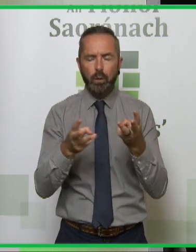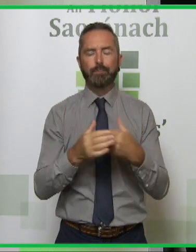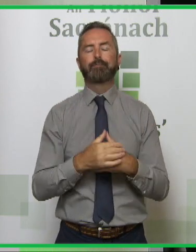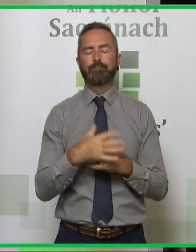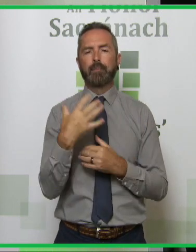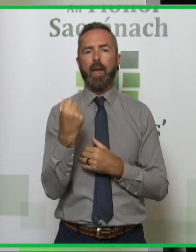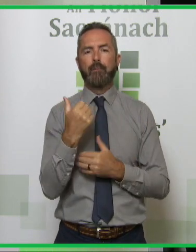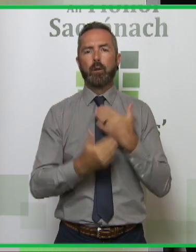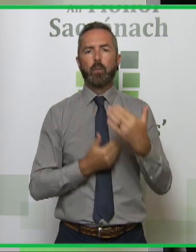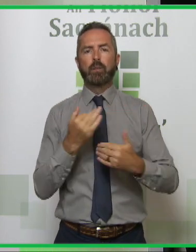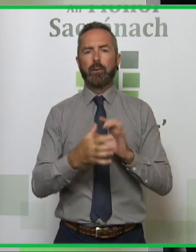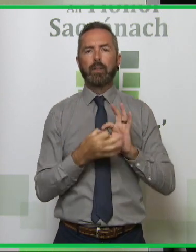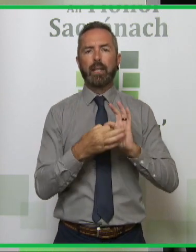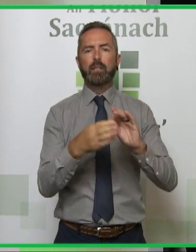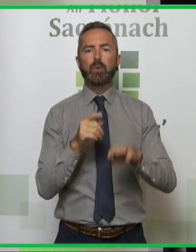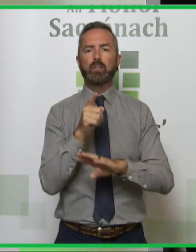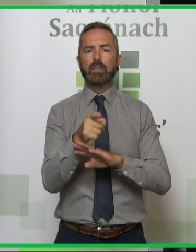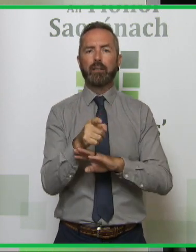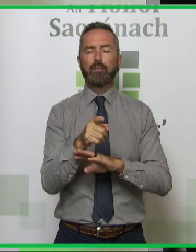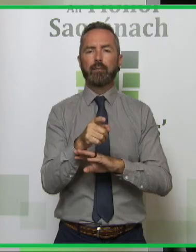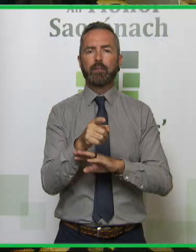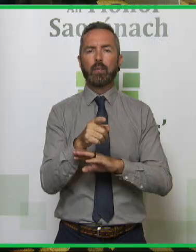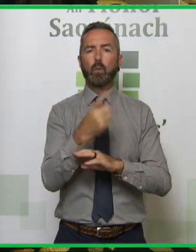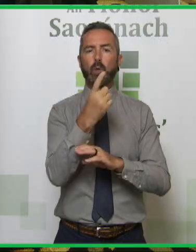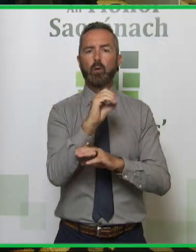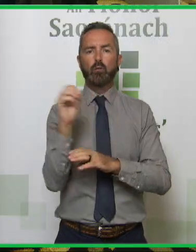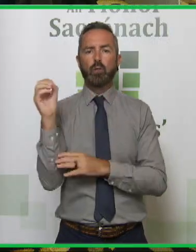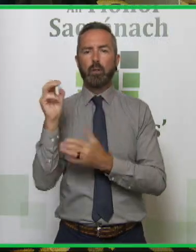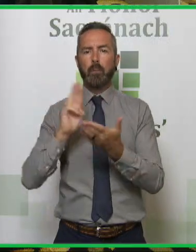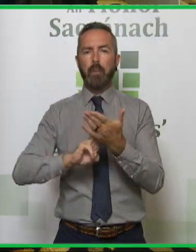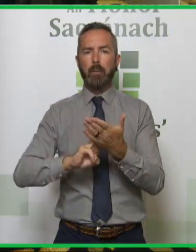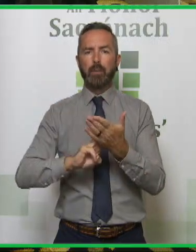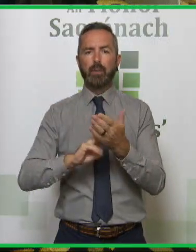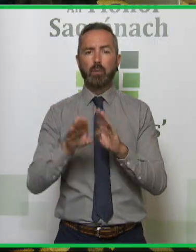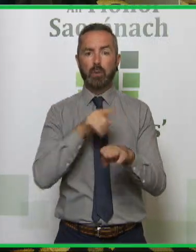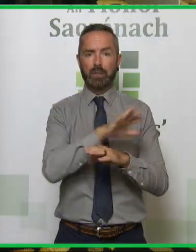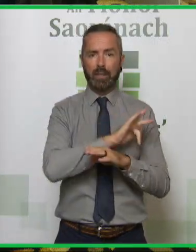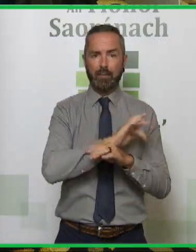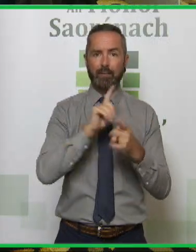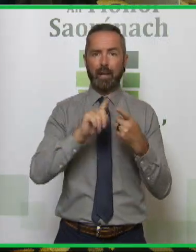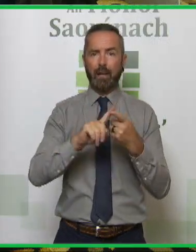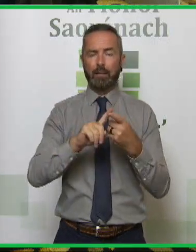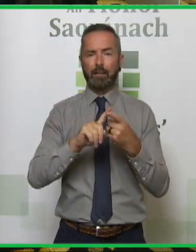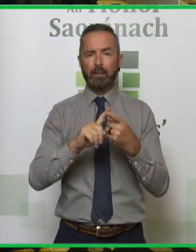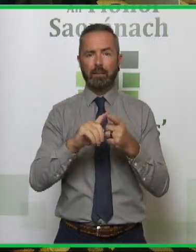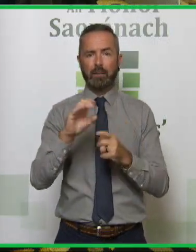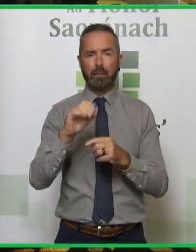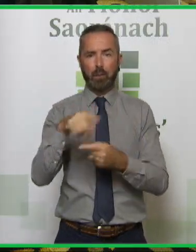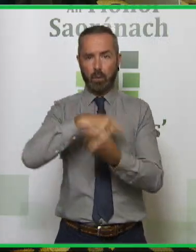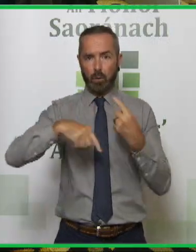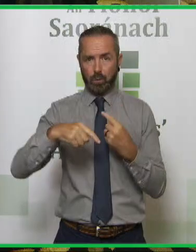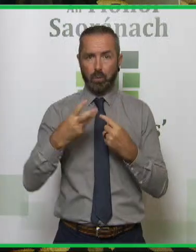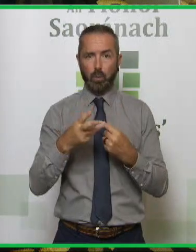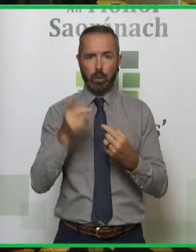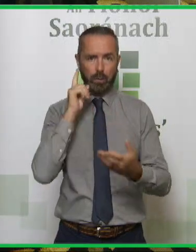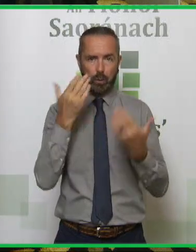process of engaging with yourselves, 100 members, between now and the 22nd of October. So I would say to you, we're all feeling, how do you